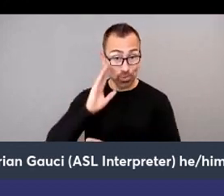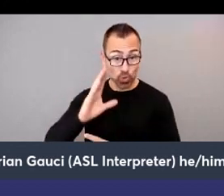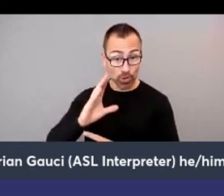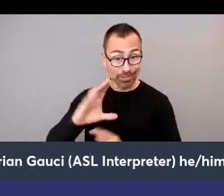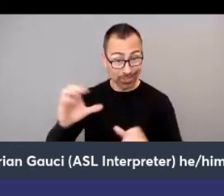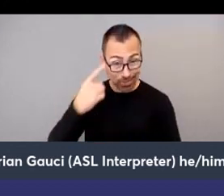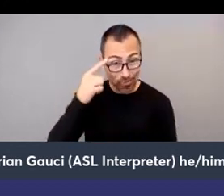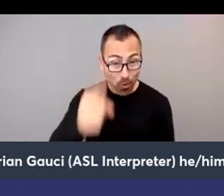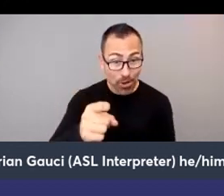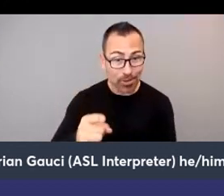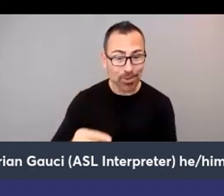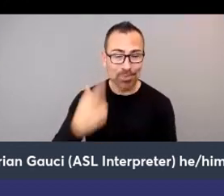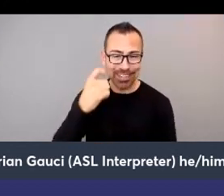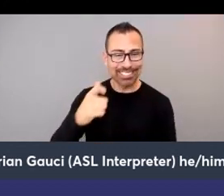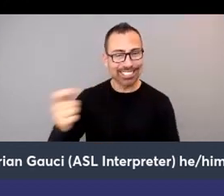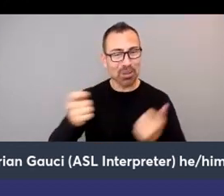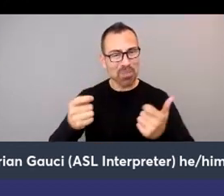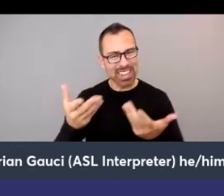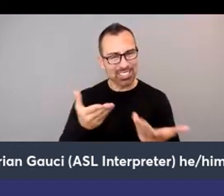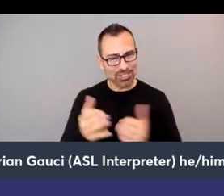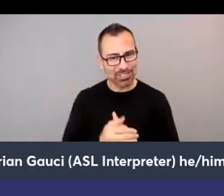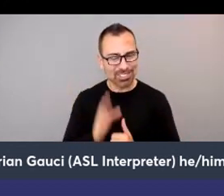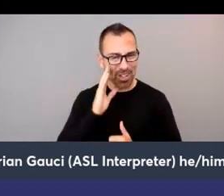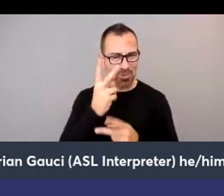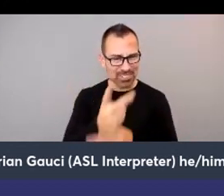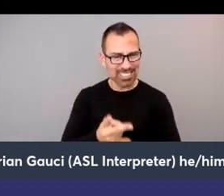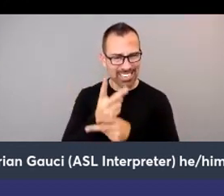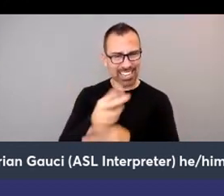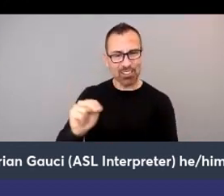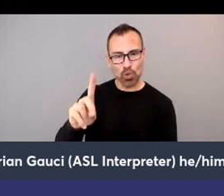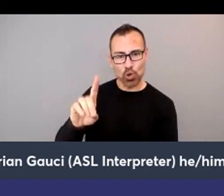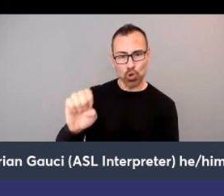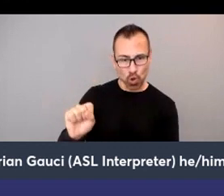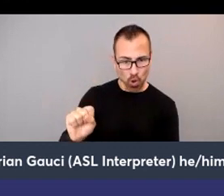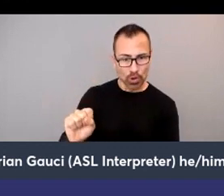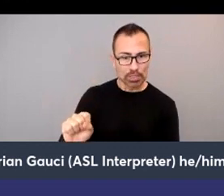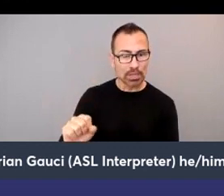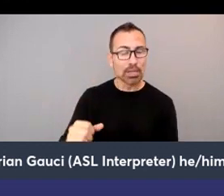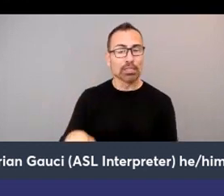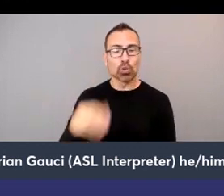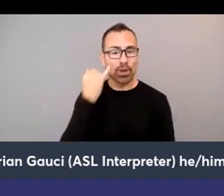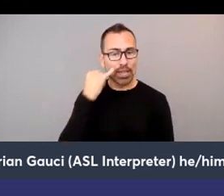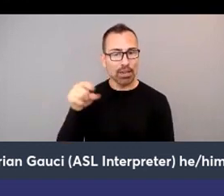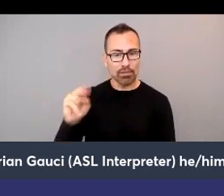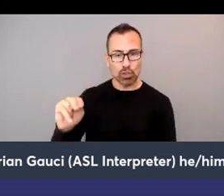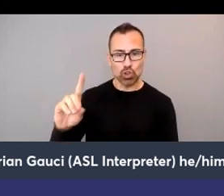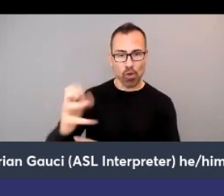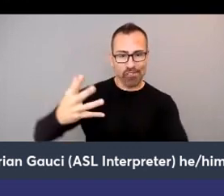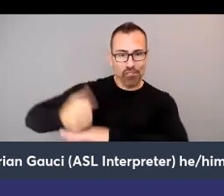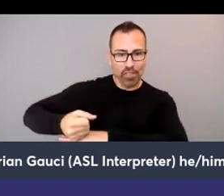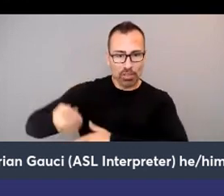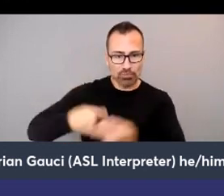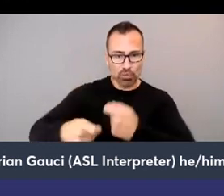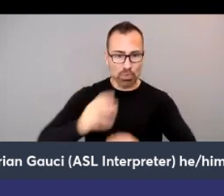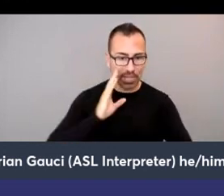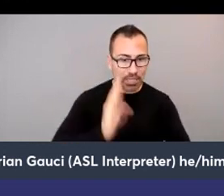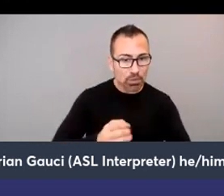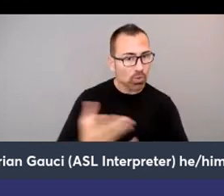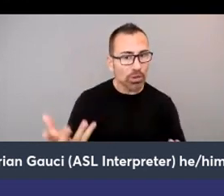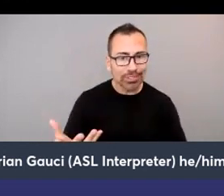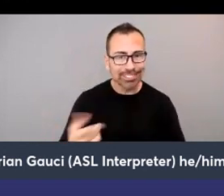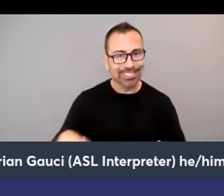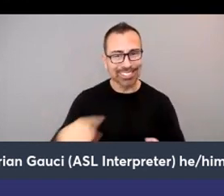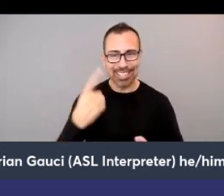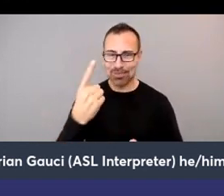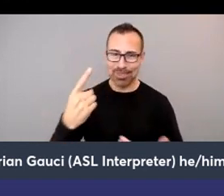your nodes, replacing one of the nodes if it fails, all of that goodies of having a managed service